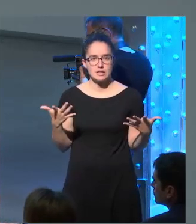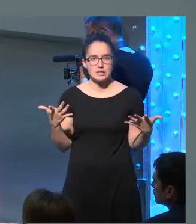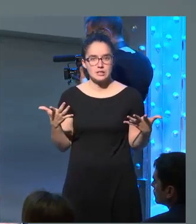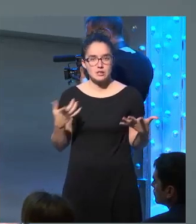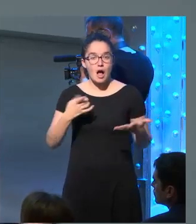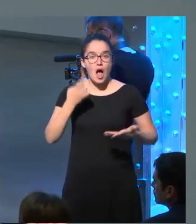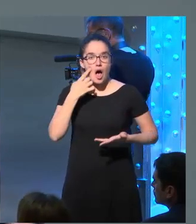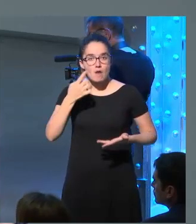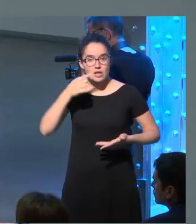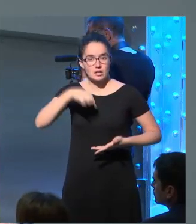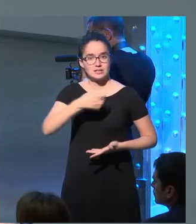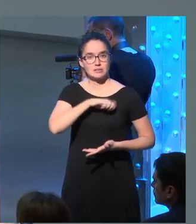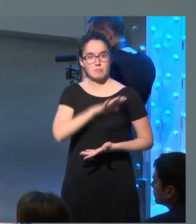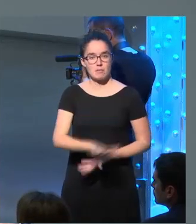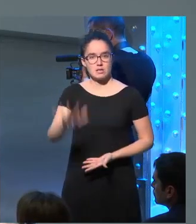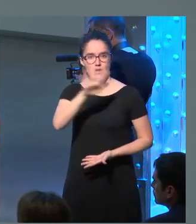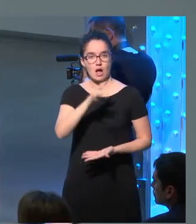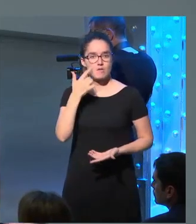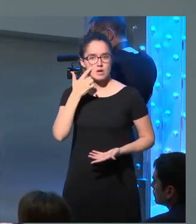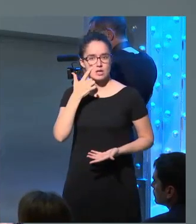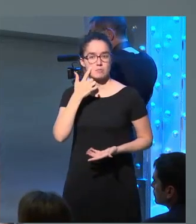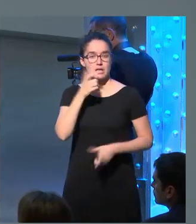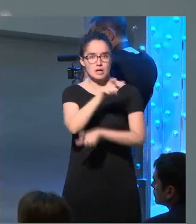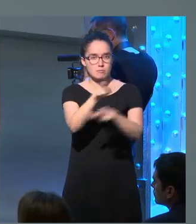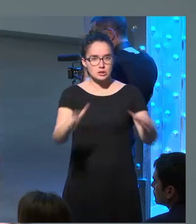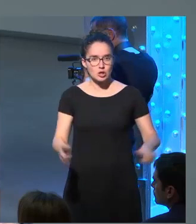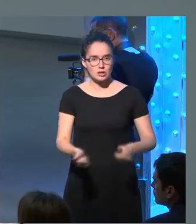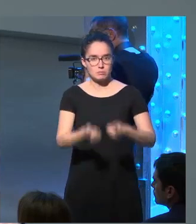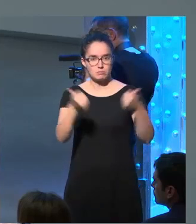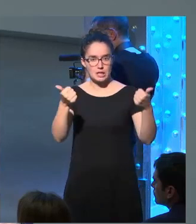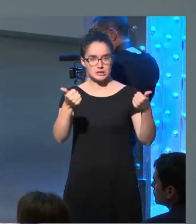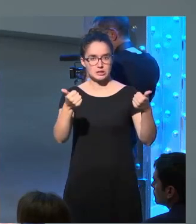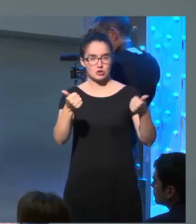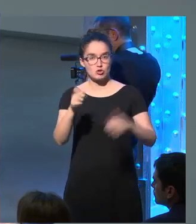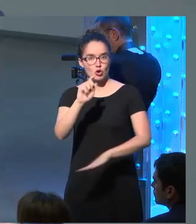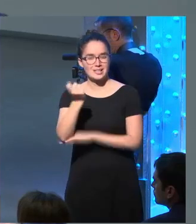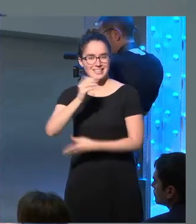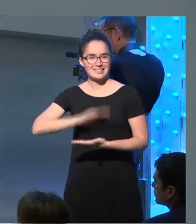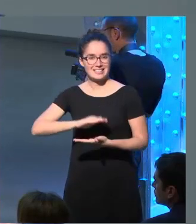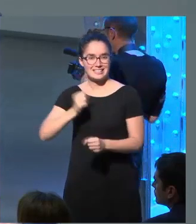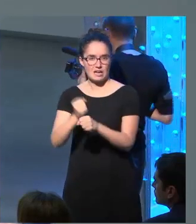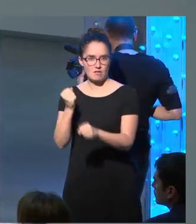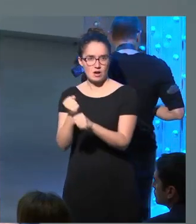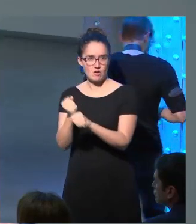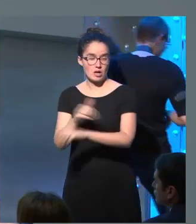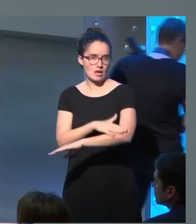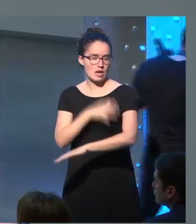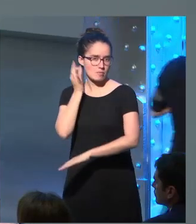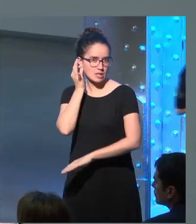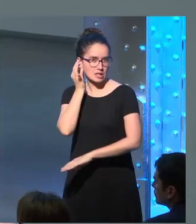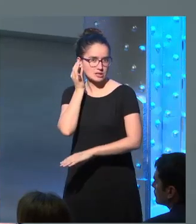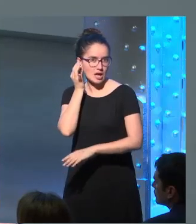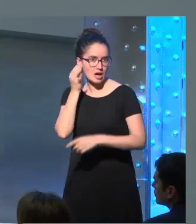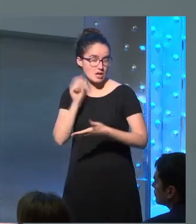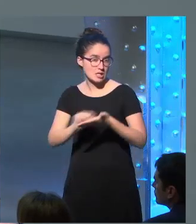to be able to deal in this country with the need to find